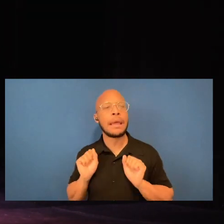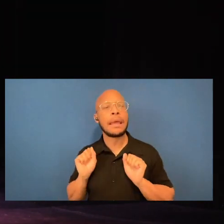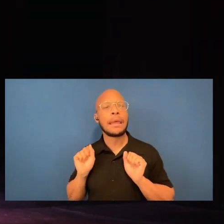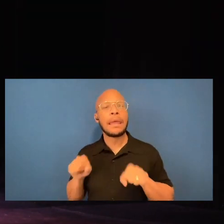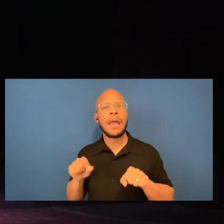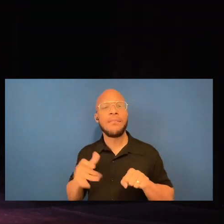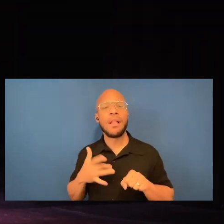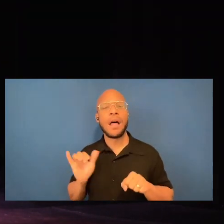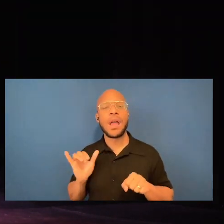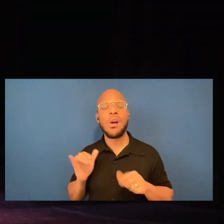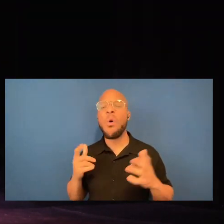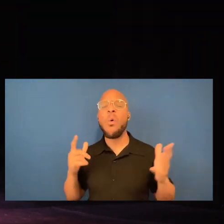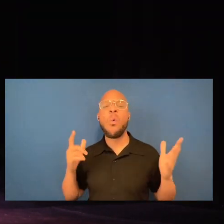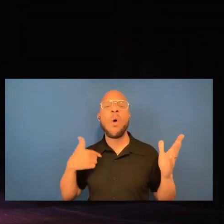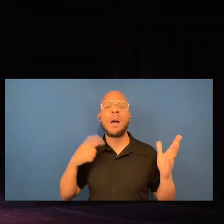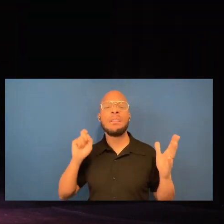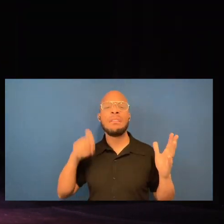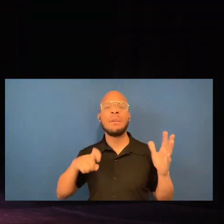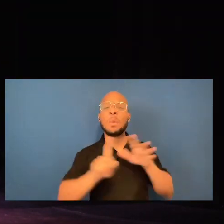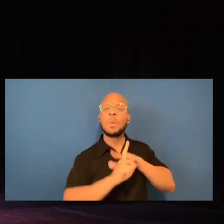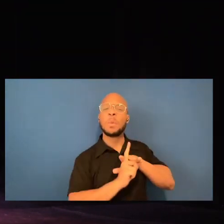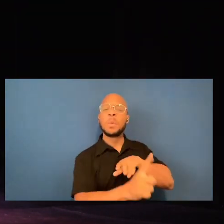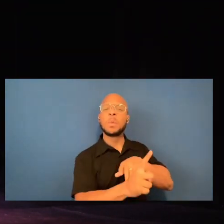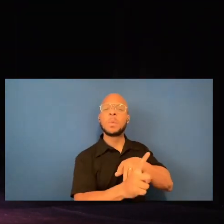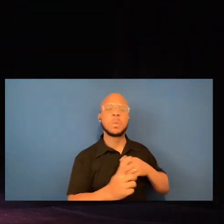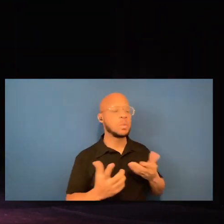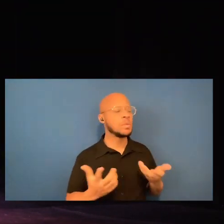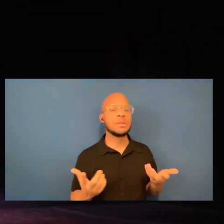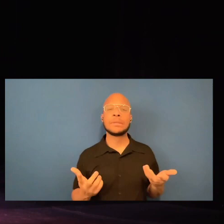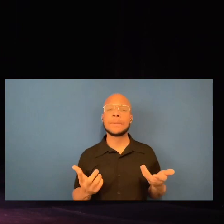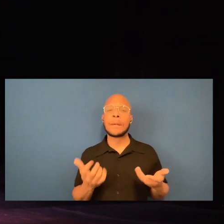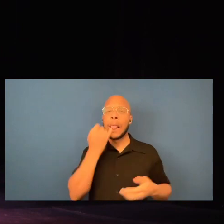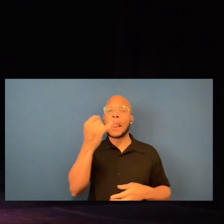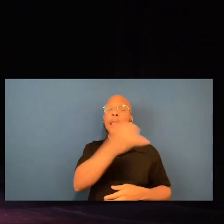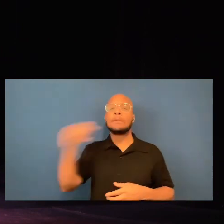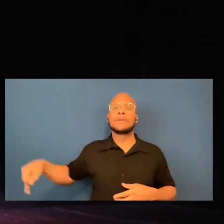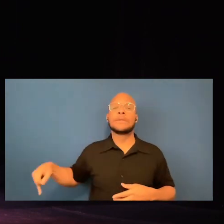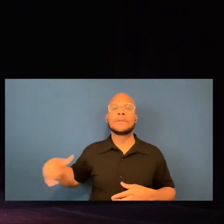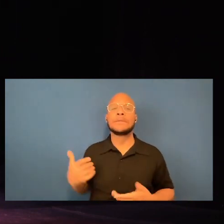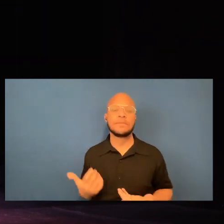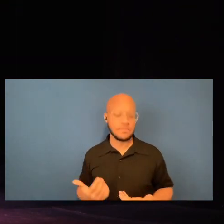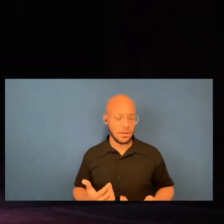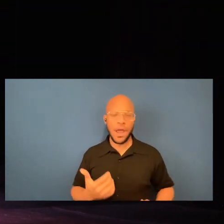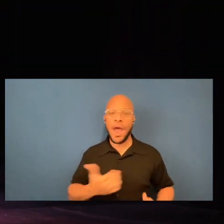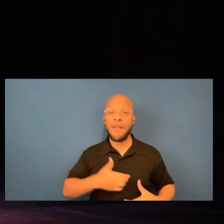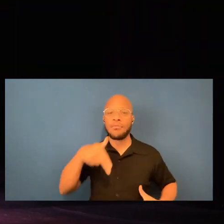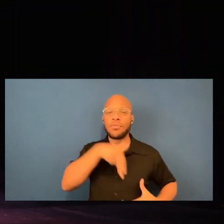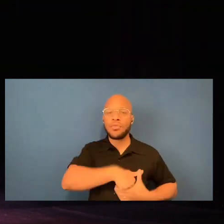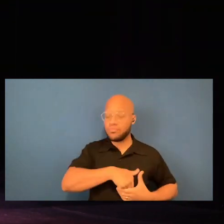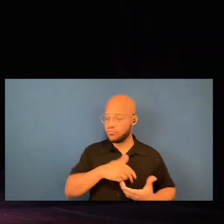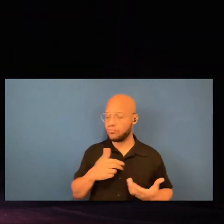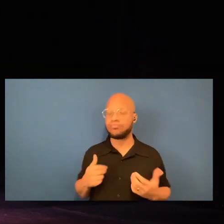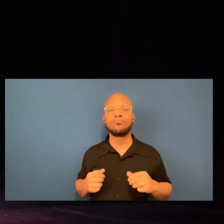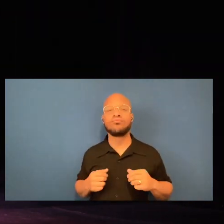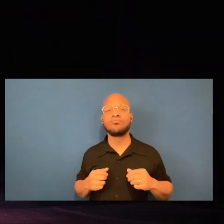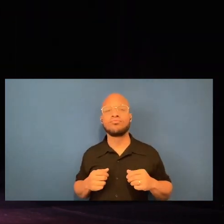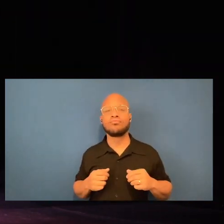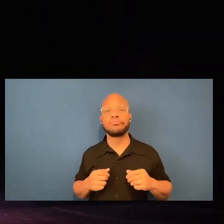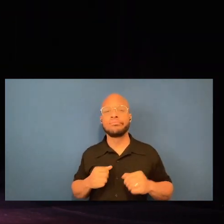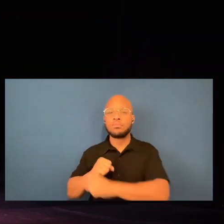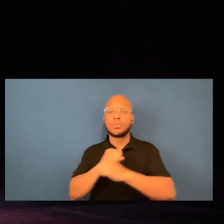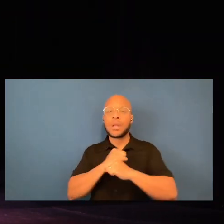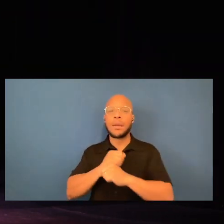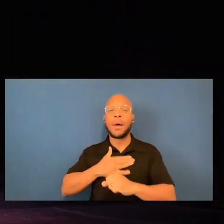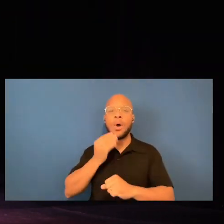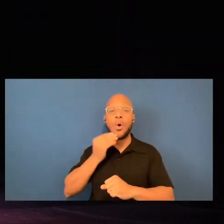proverbial porches and protect our own. And that's real. That impulse is real. I think if any of us say that there are not days where we feel